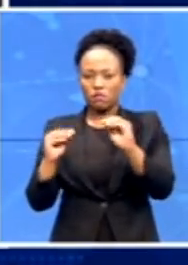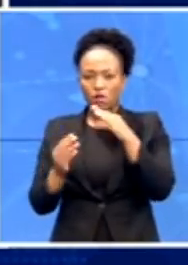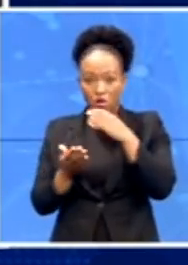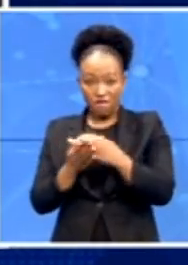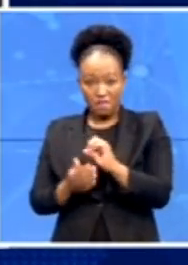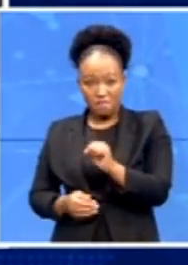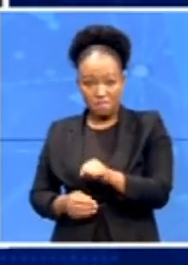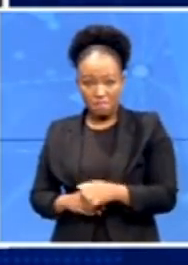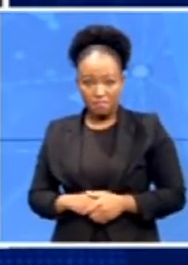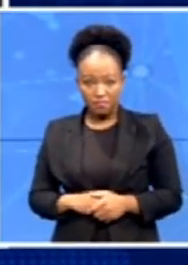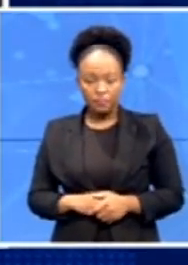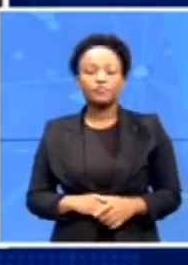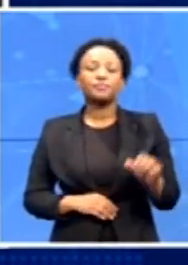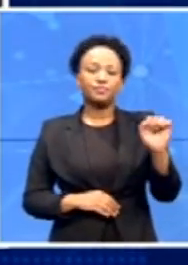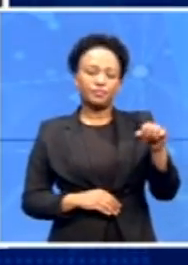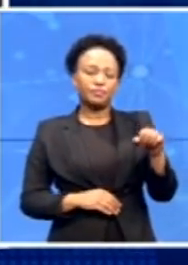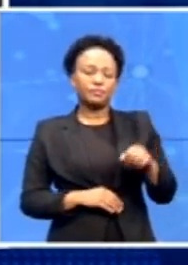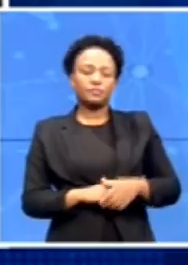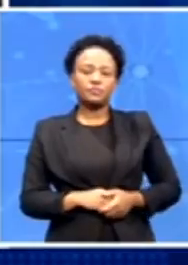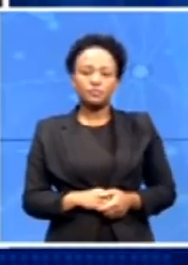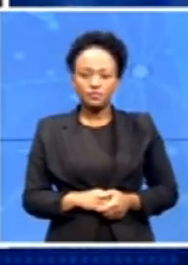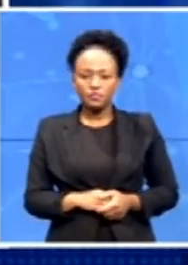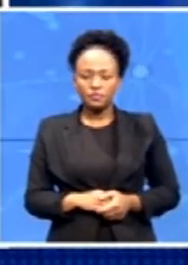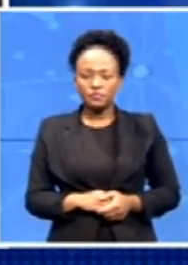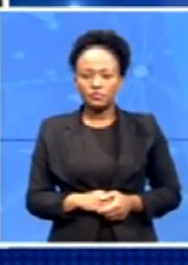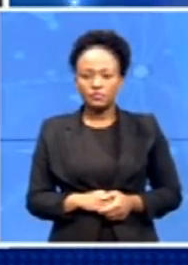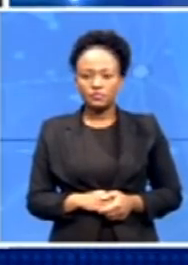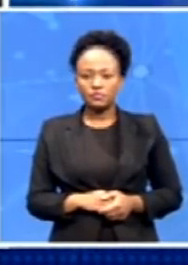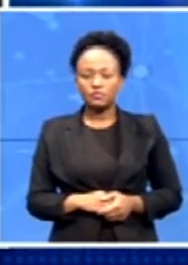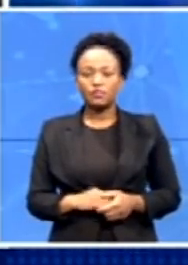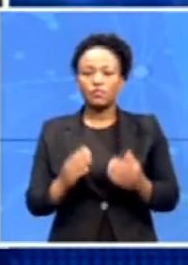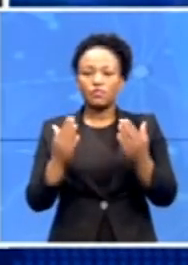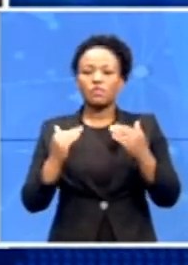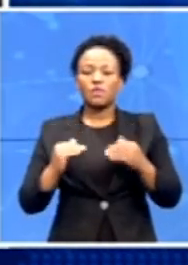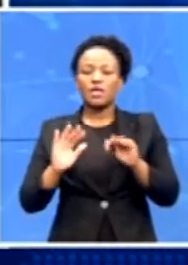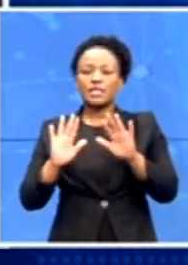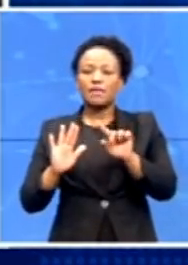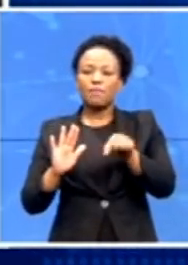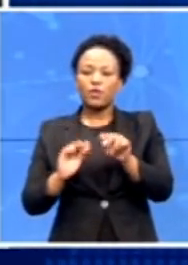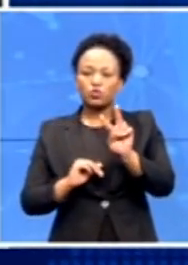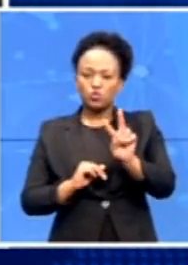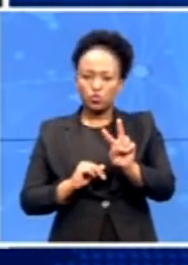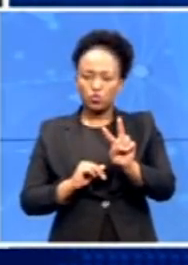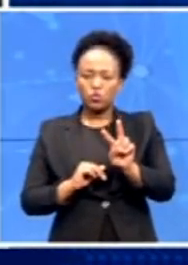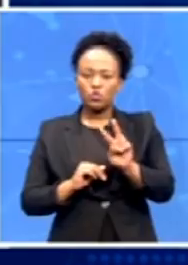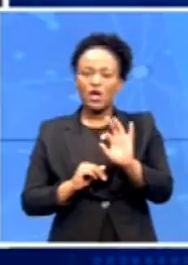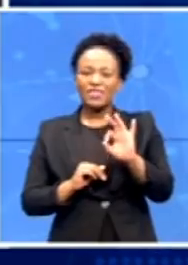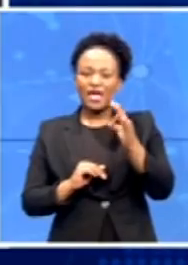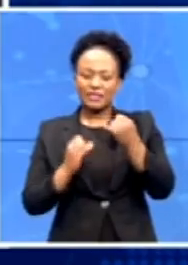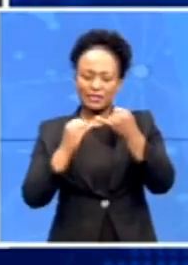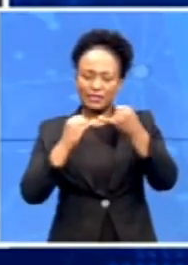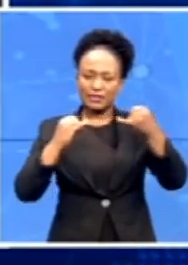Council. Then subparagraph 10.2, the third sentence commencing with France and